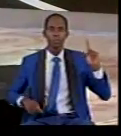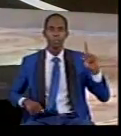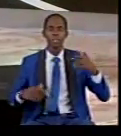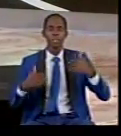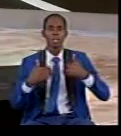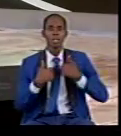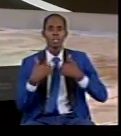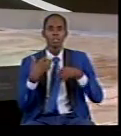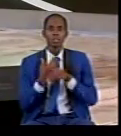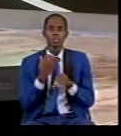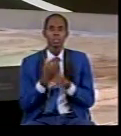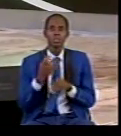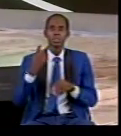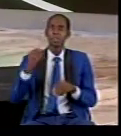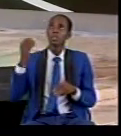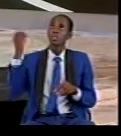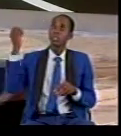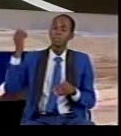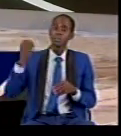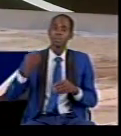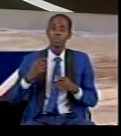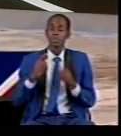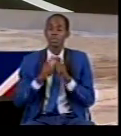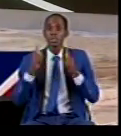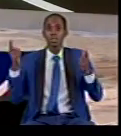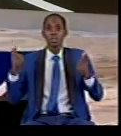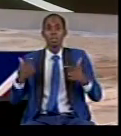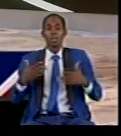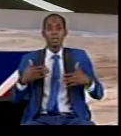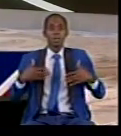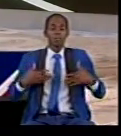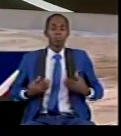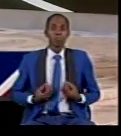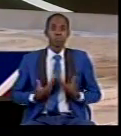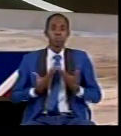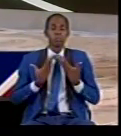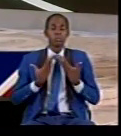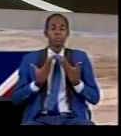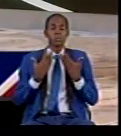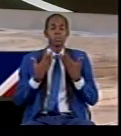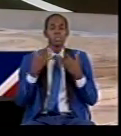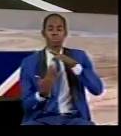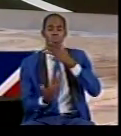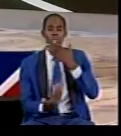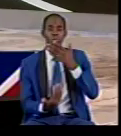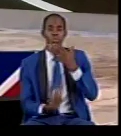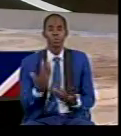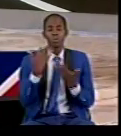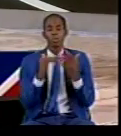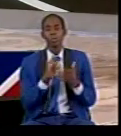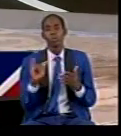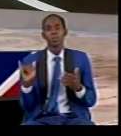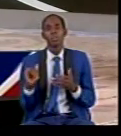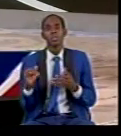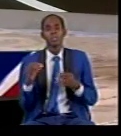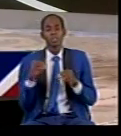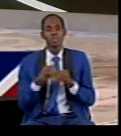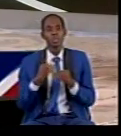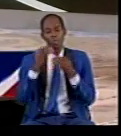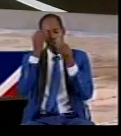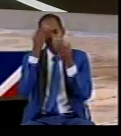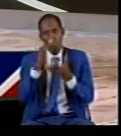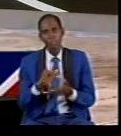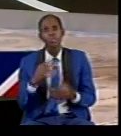in burnt offerings and sacrifices, as in obeying the voice of the Lord. Behold,